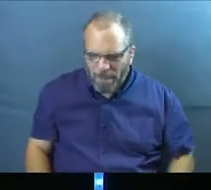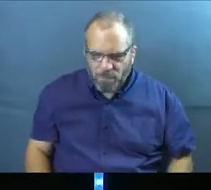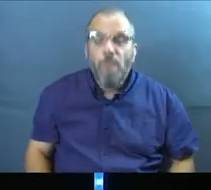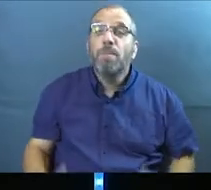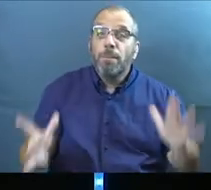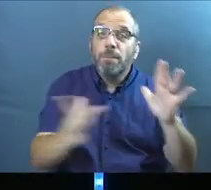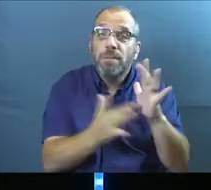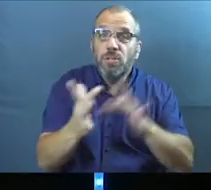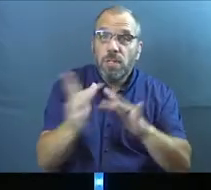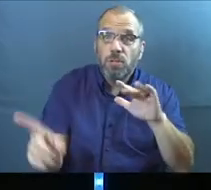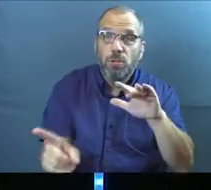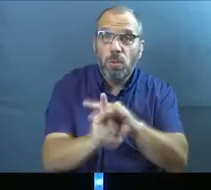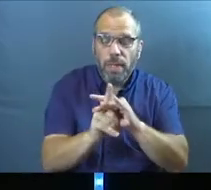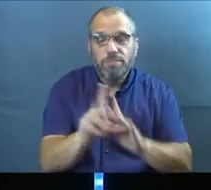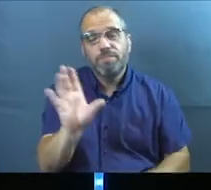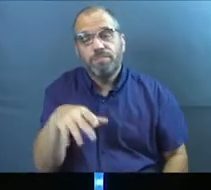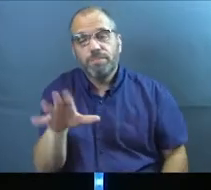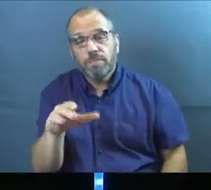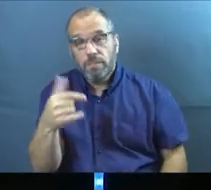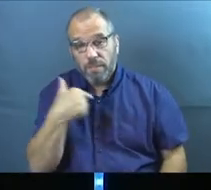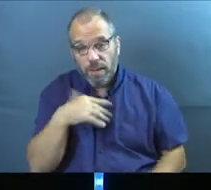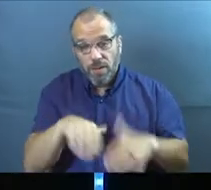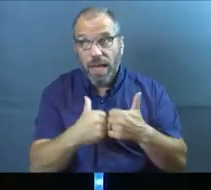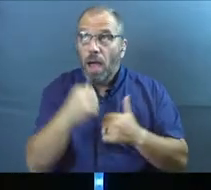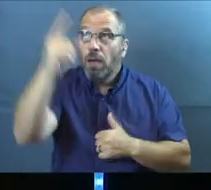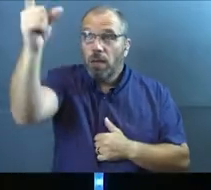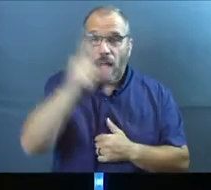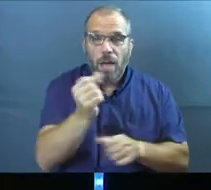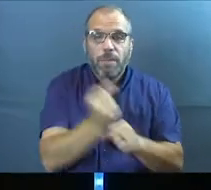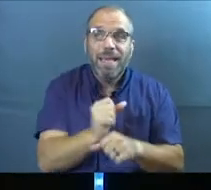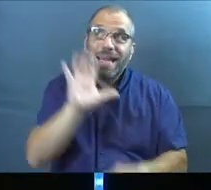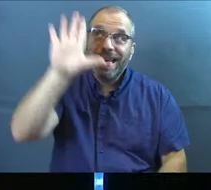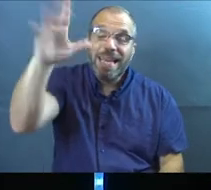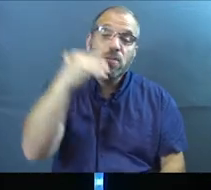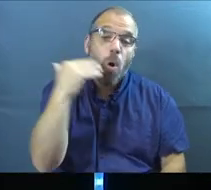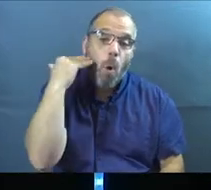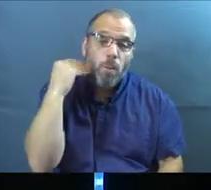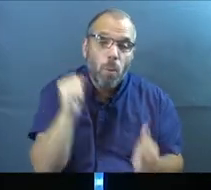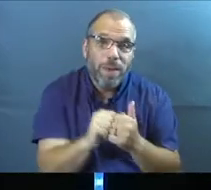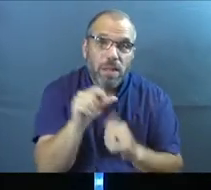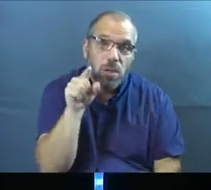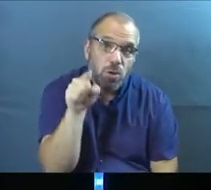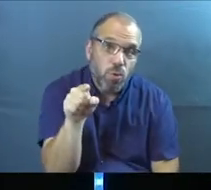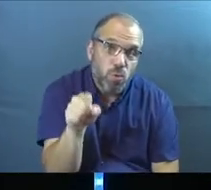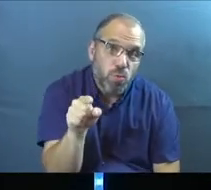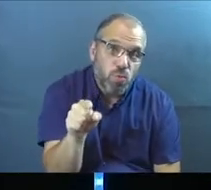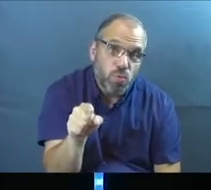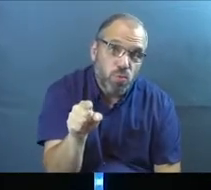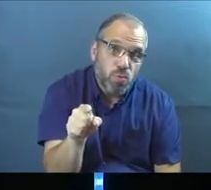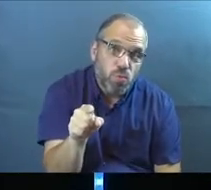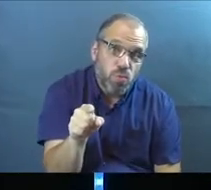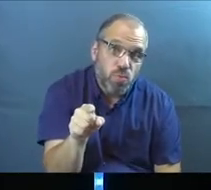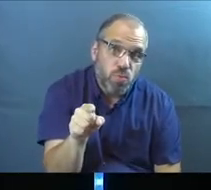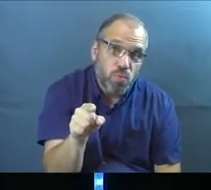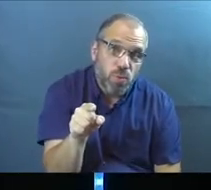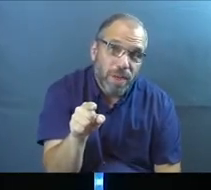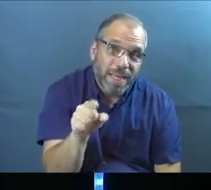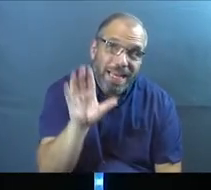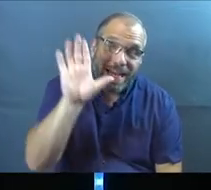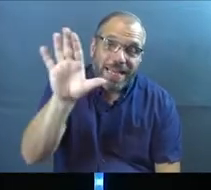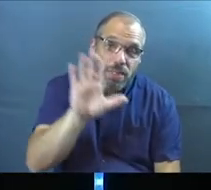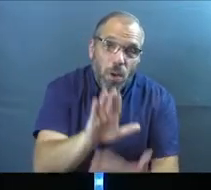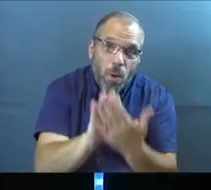But Jesus comes and says, here's how you get God to make his home with you. Is walk with